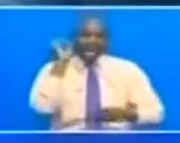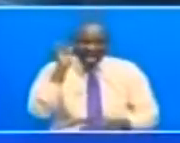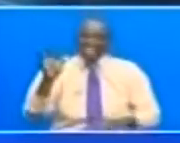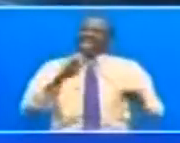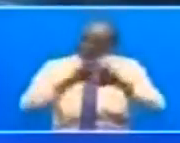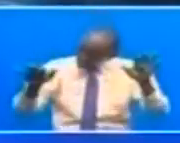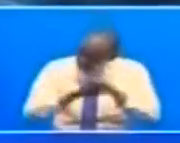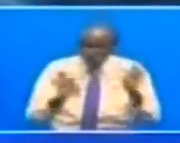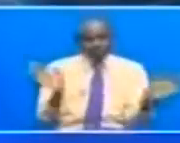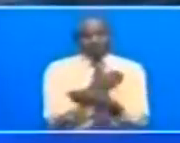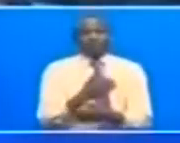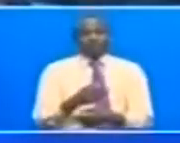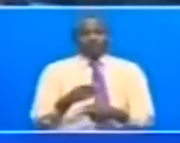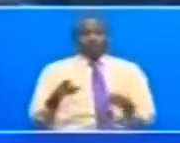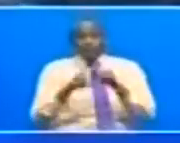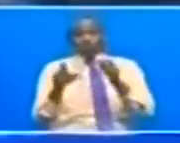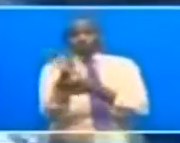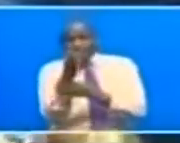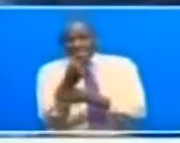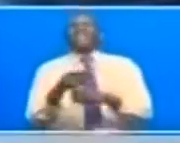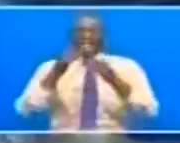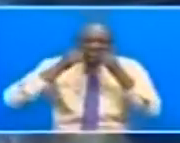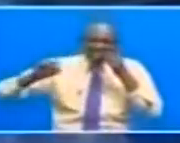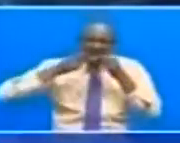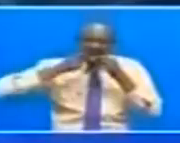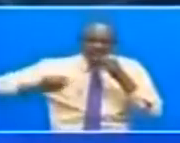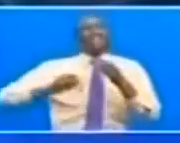kila chochote. Ana samaki anajua paka kutoa mifupa. Ye najua.